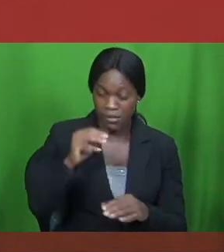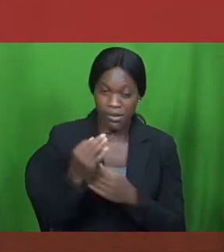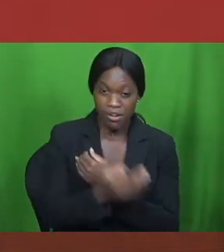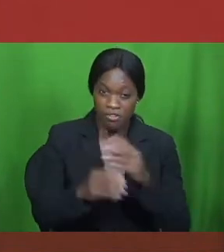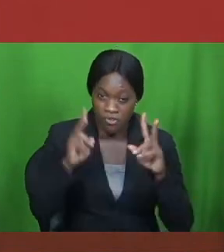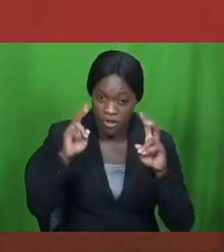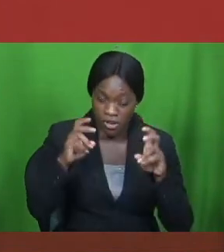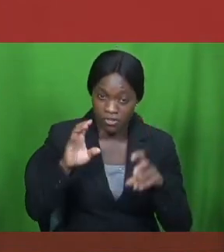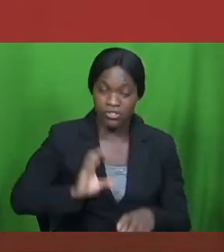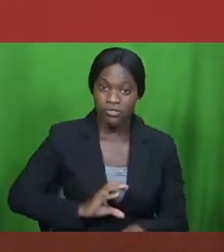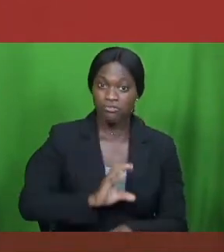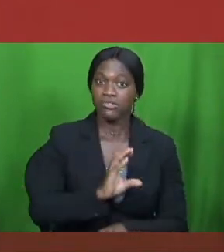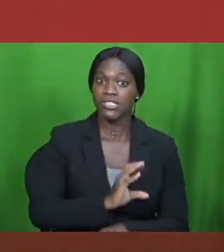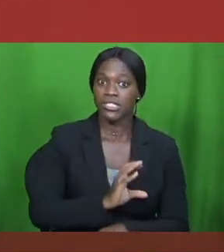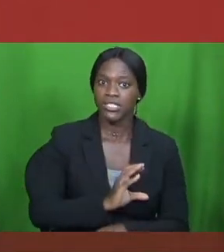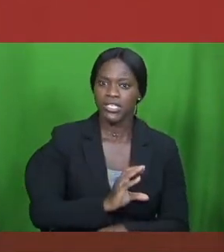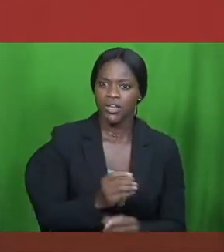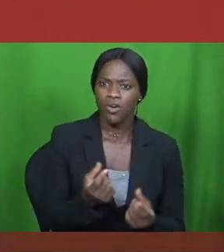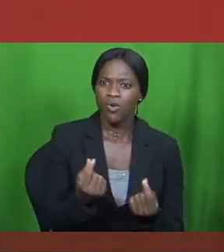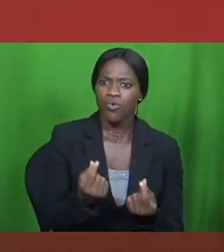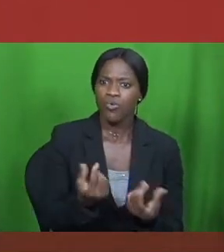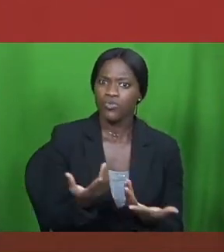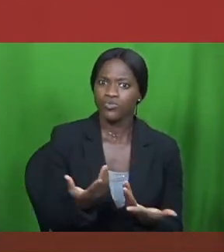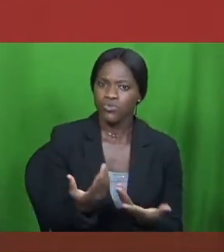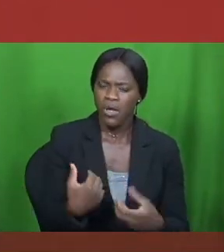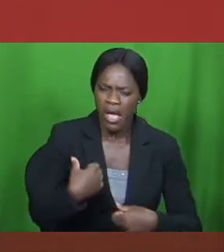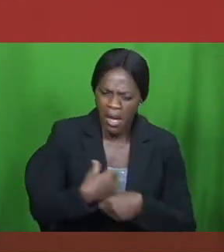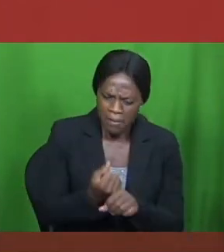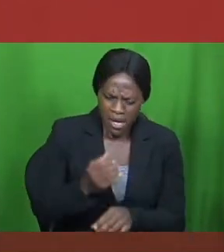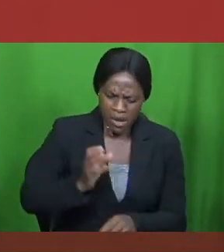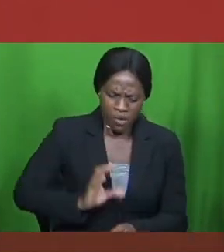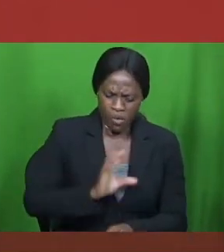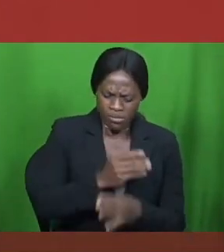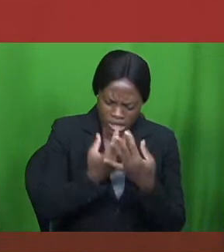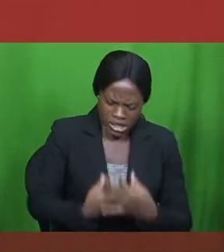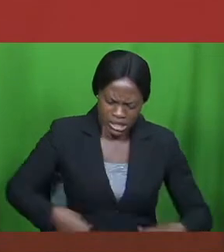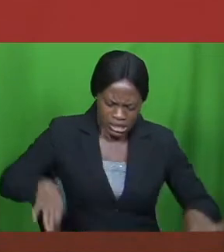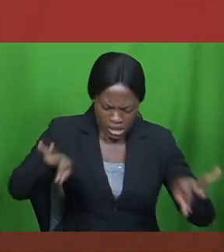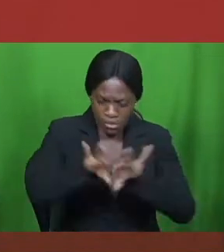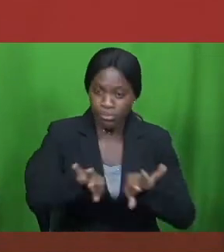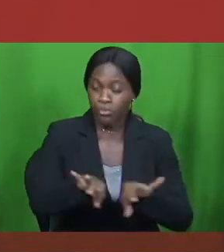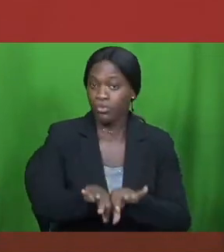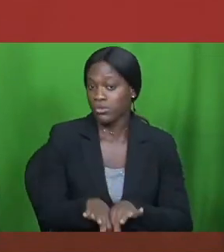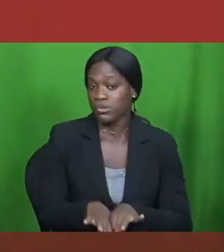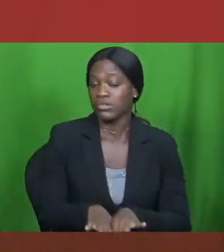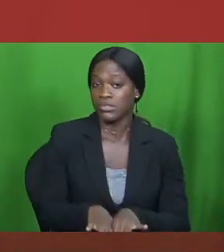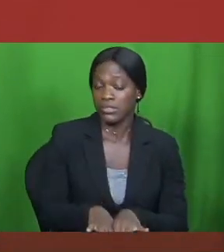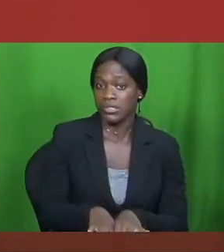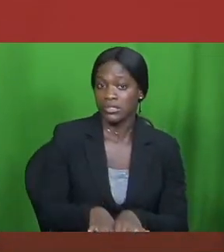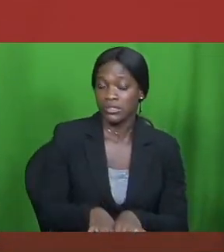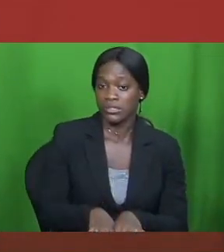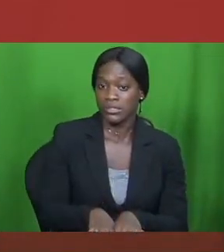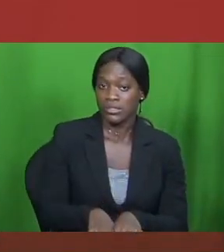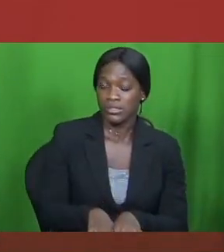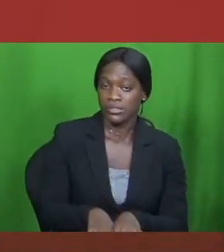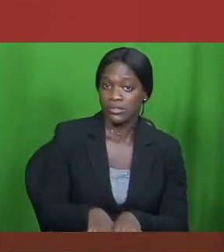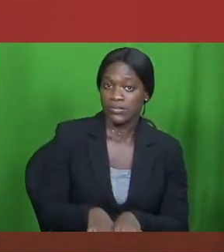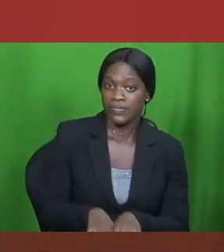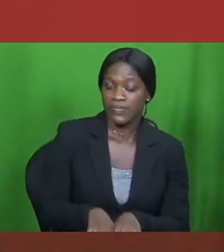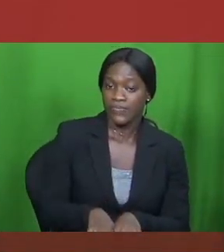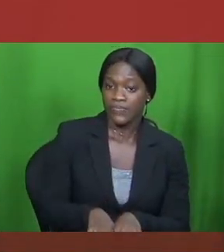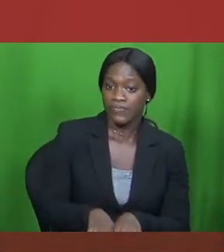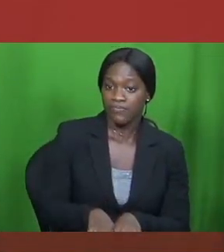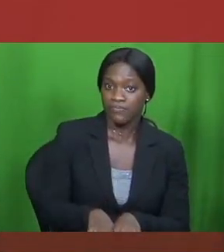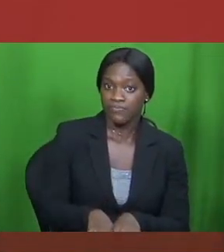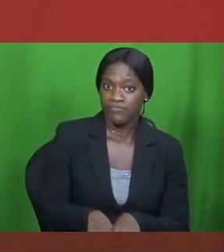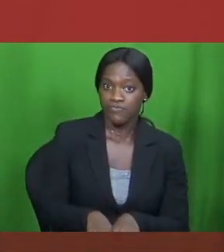he made the committee as one of the most important committees of the House. It's not only his